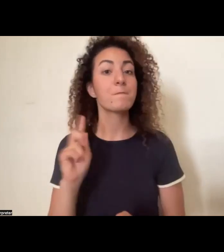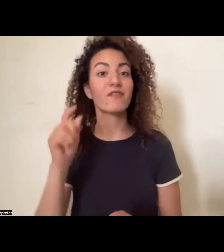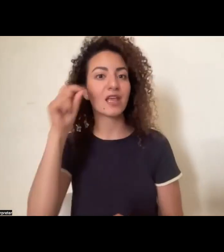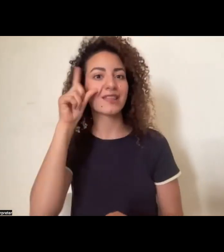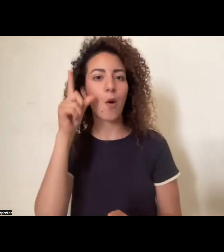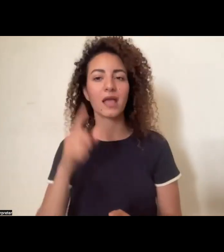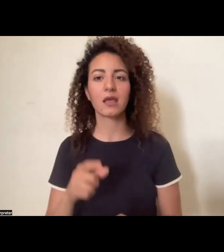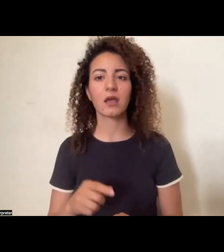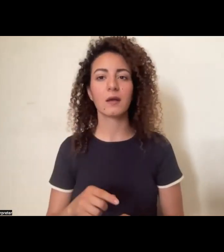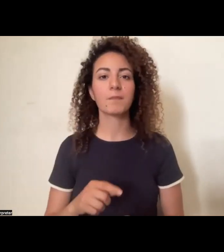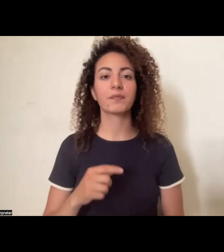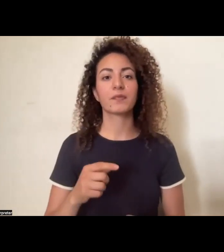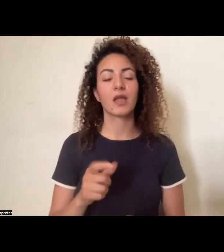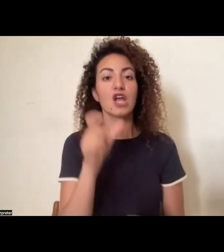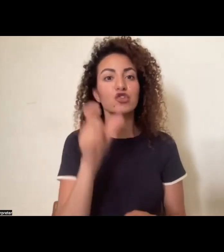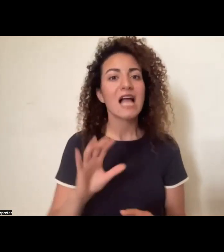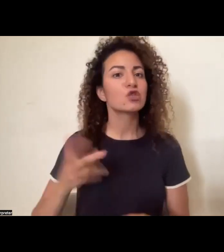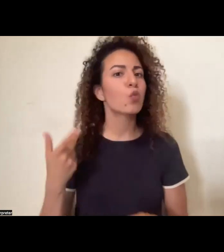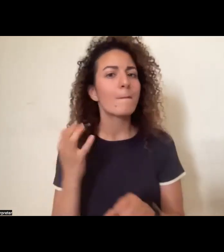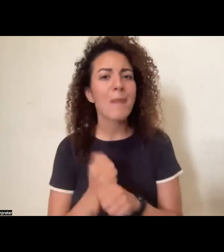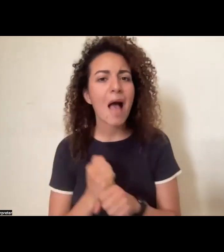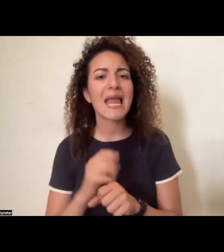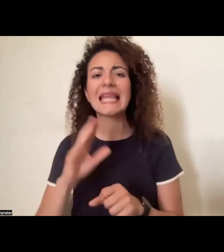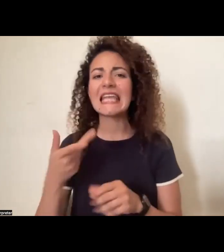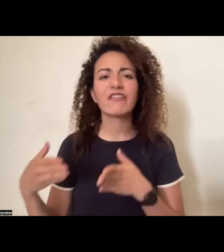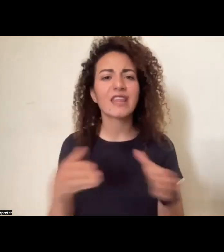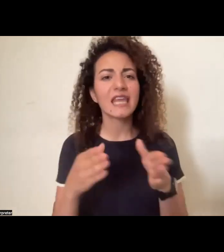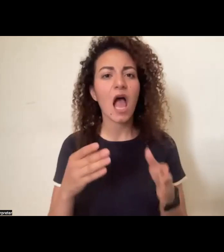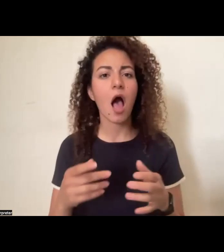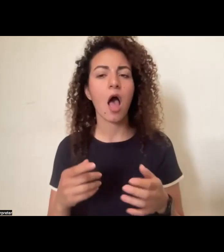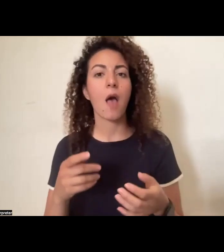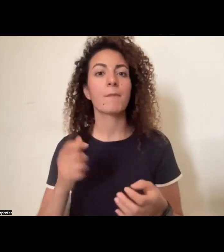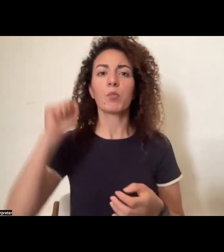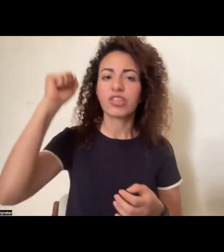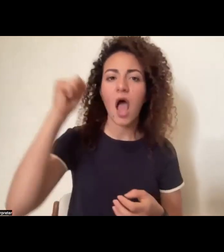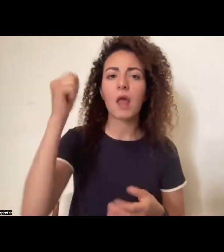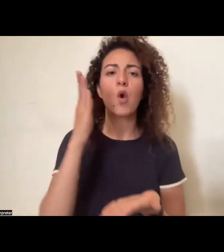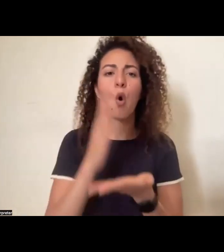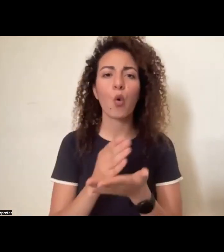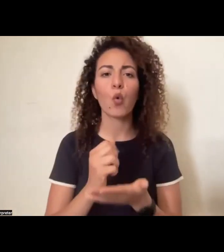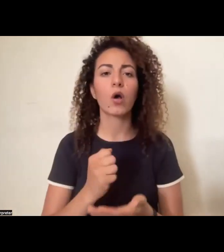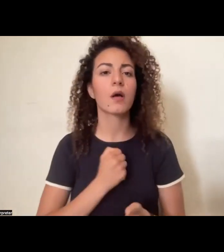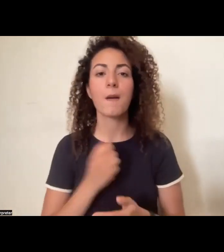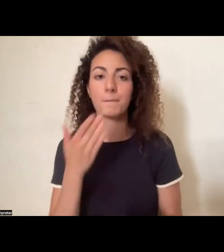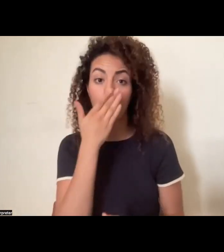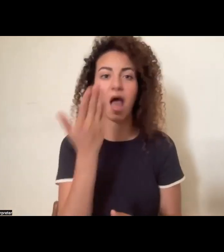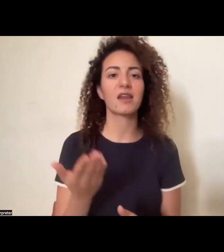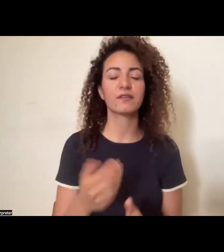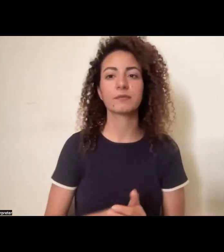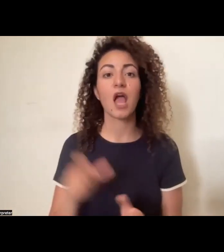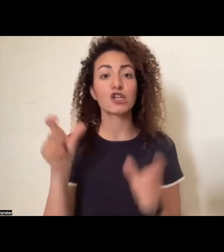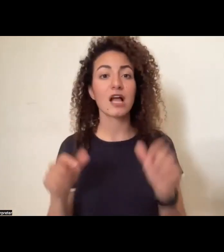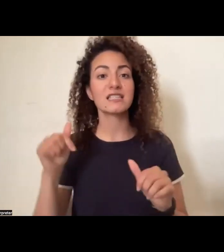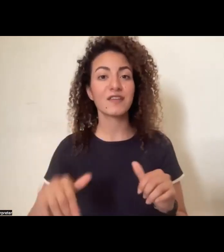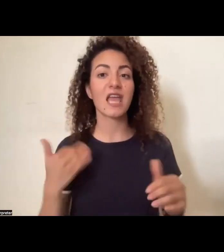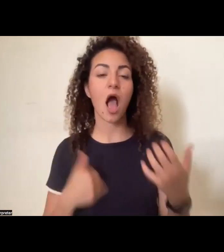they subscribe or they buy this insurance. And this is because indeed of stigma, because people with disabilities, physical and mental, are